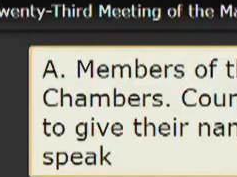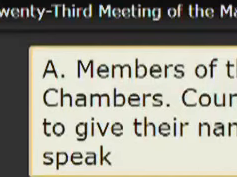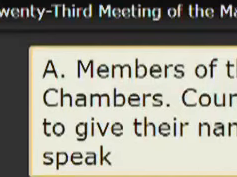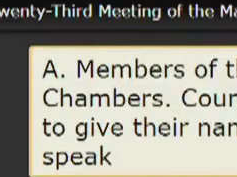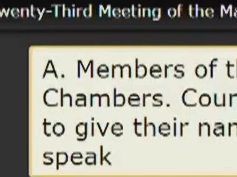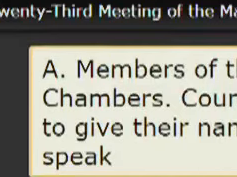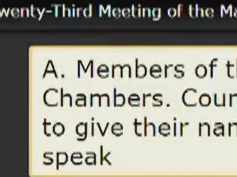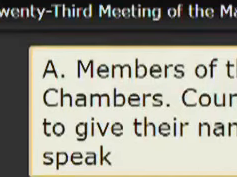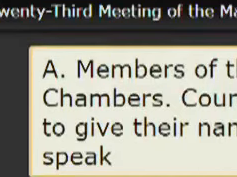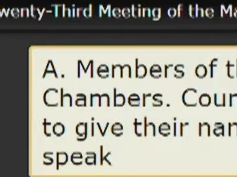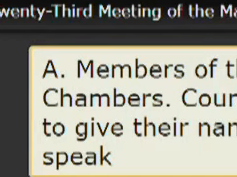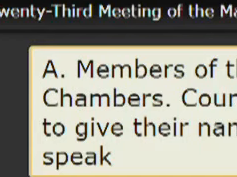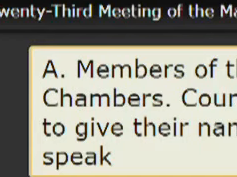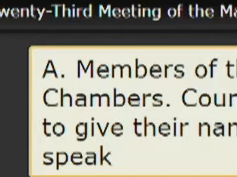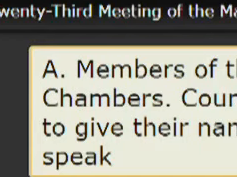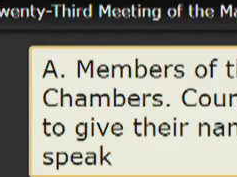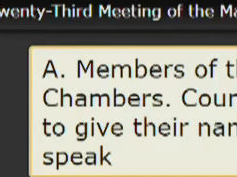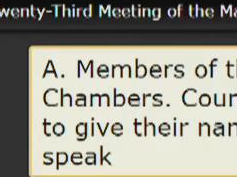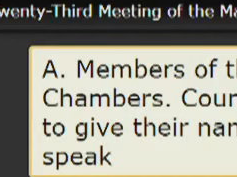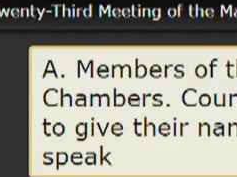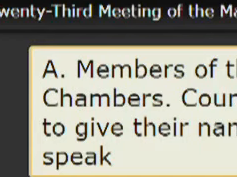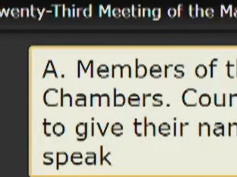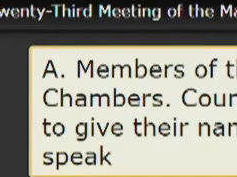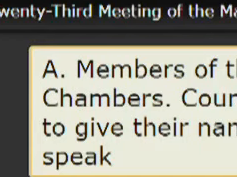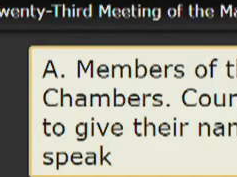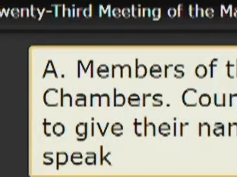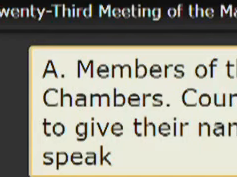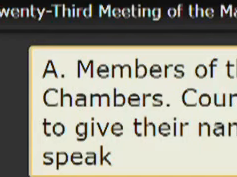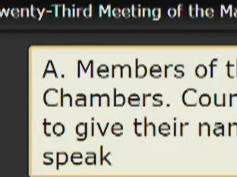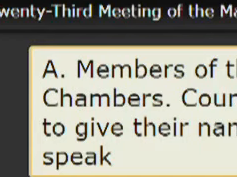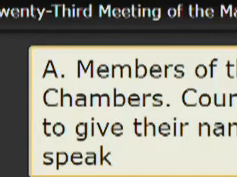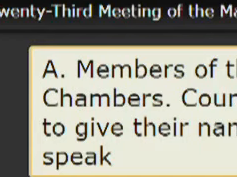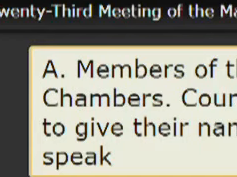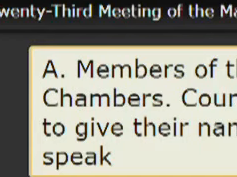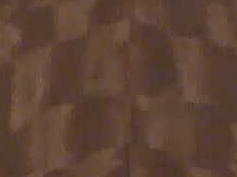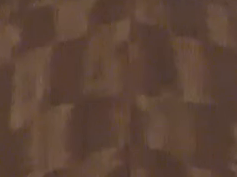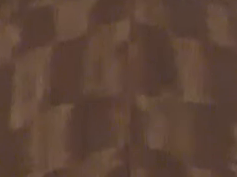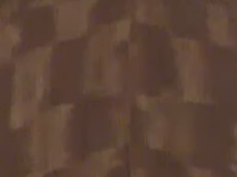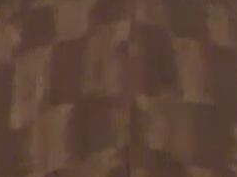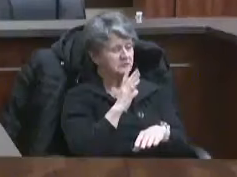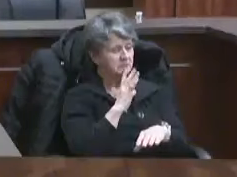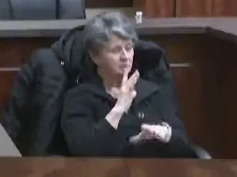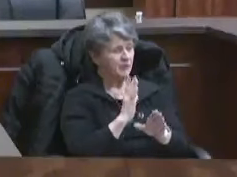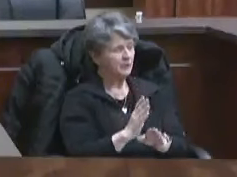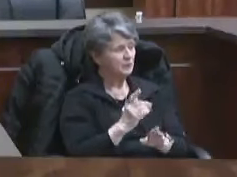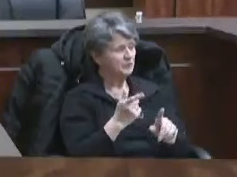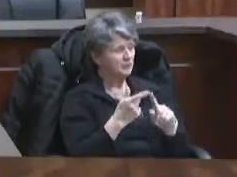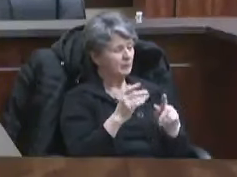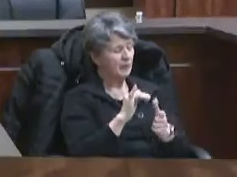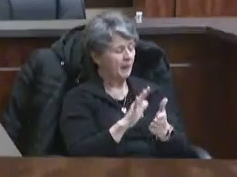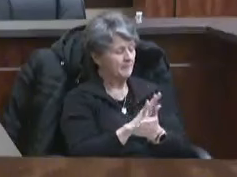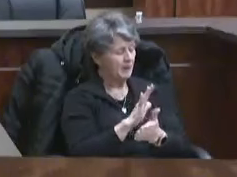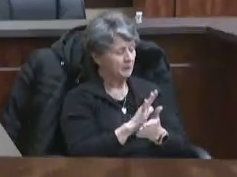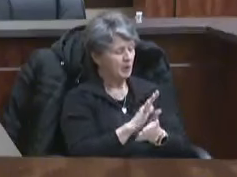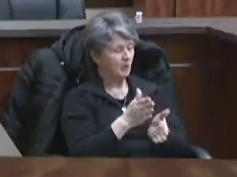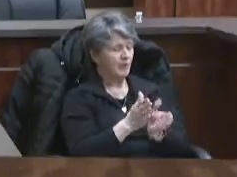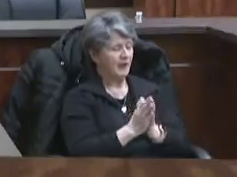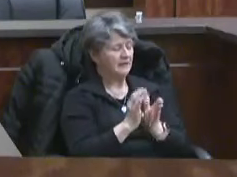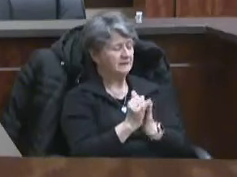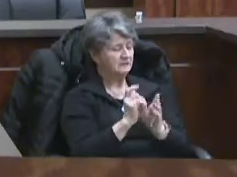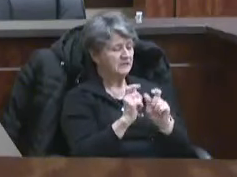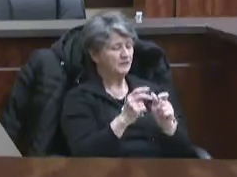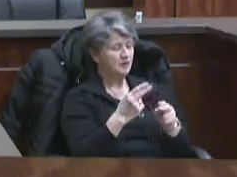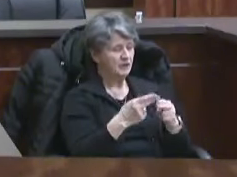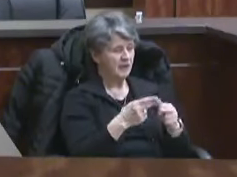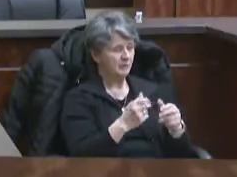chamber. Council president calls the speakers from the sign-in sheet. Each speaker is asked to give their name and